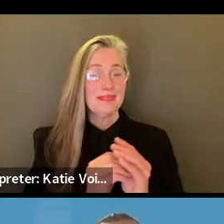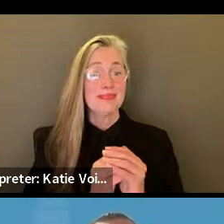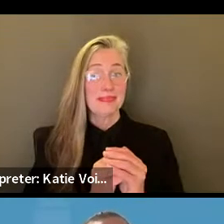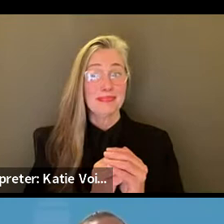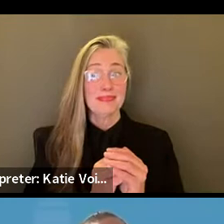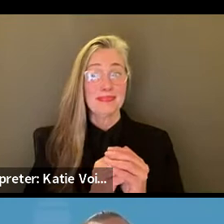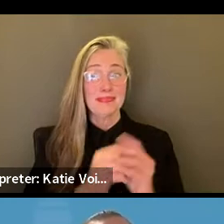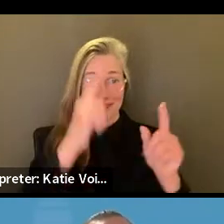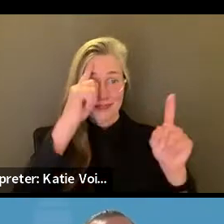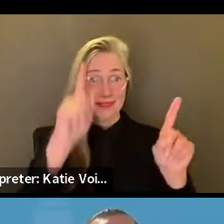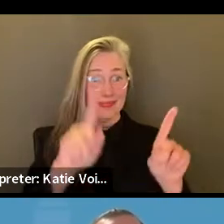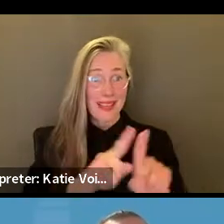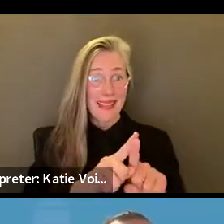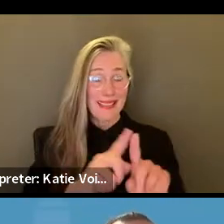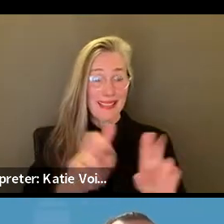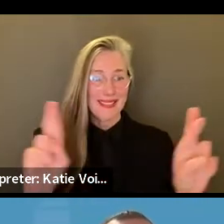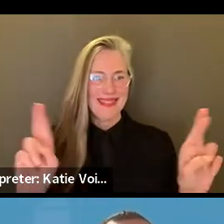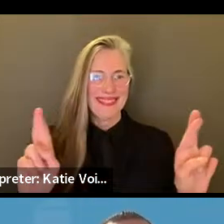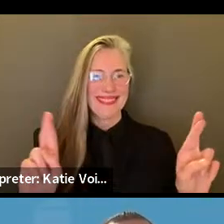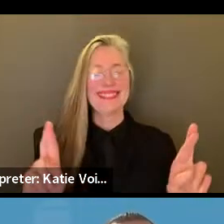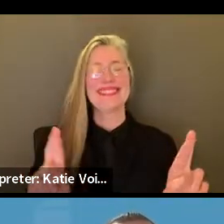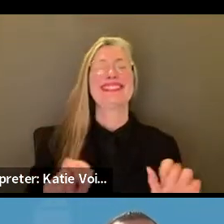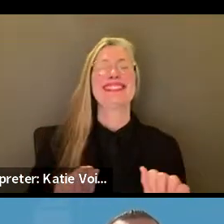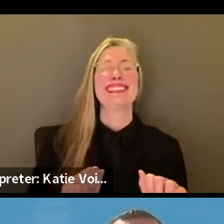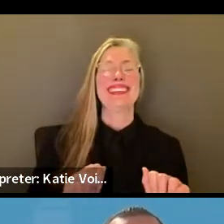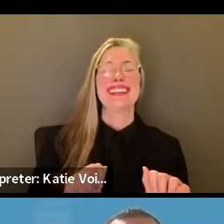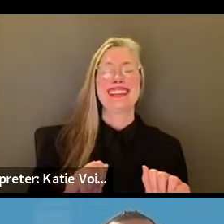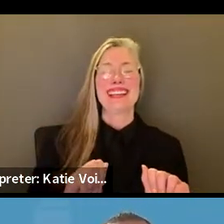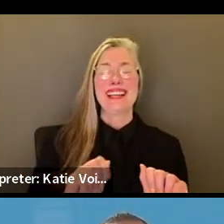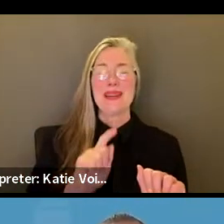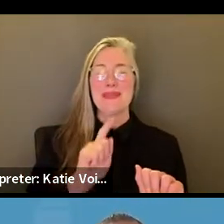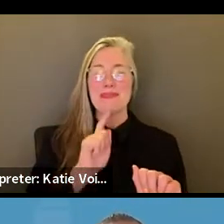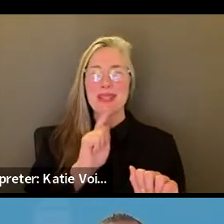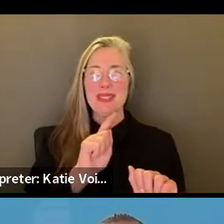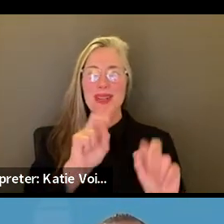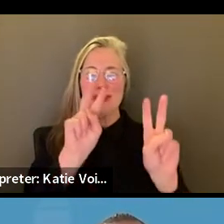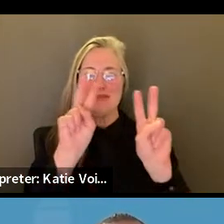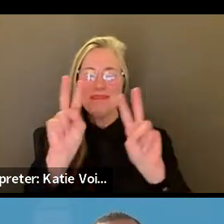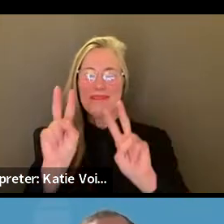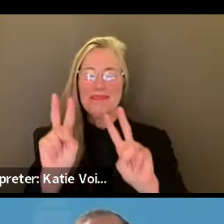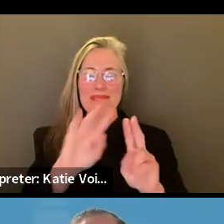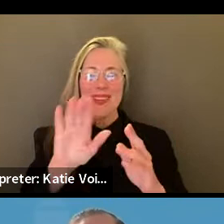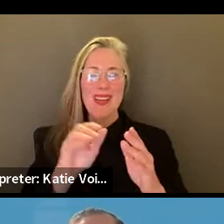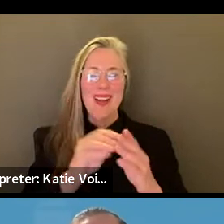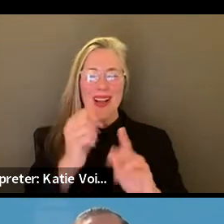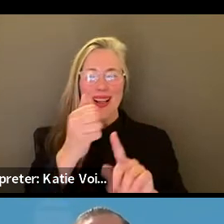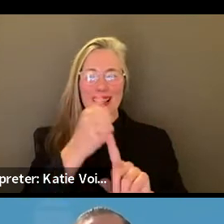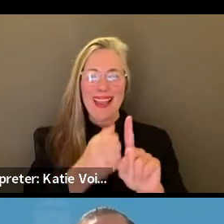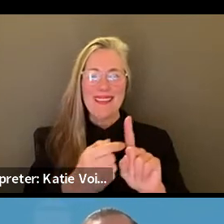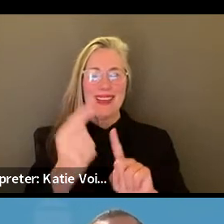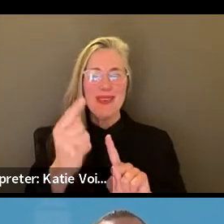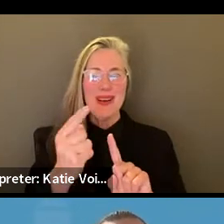Yes? Okay. I'm trying to make sure I can see everyone here.